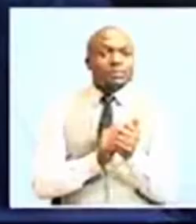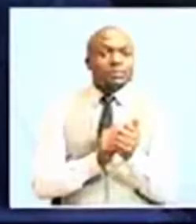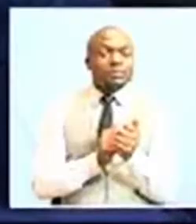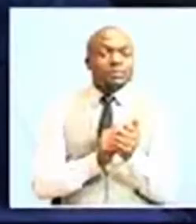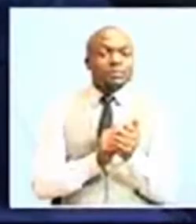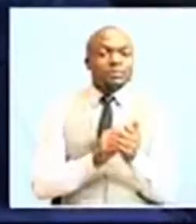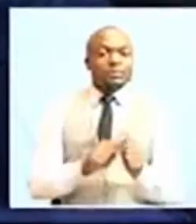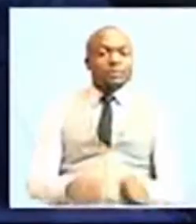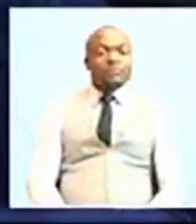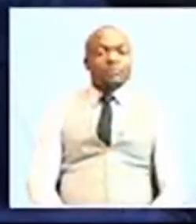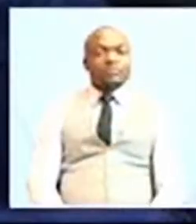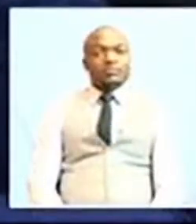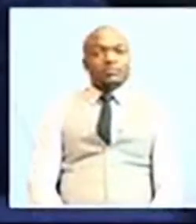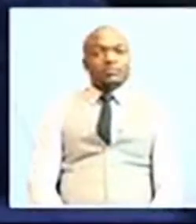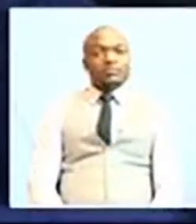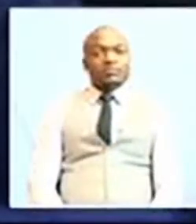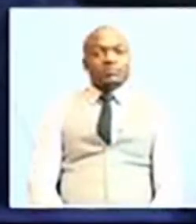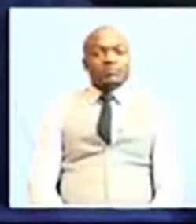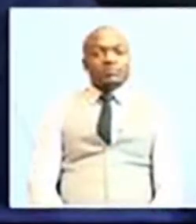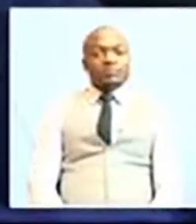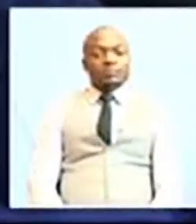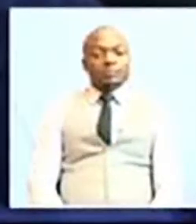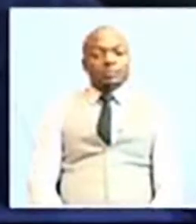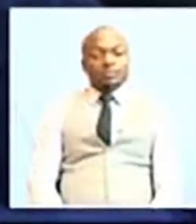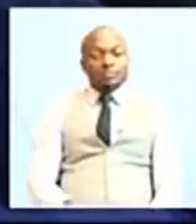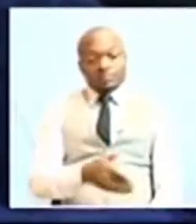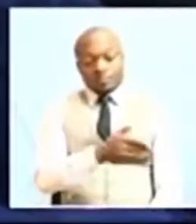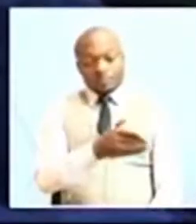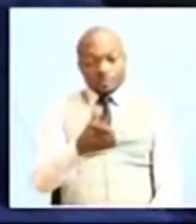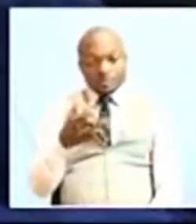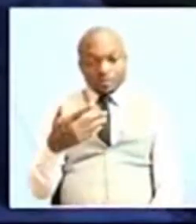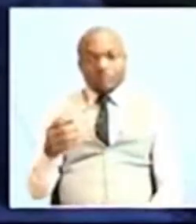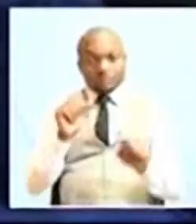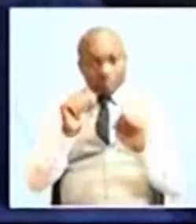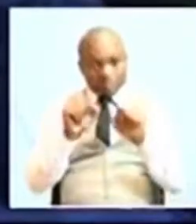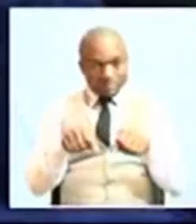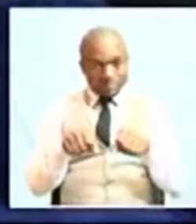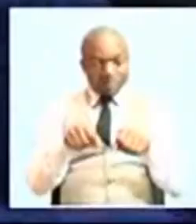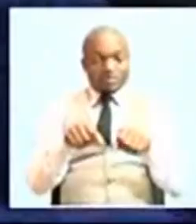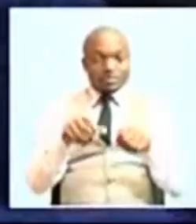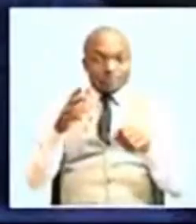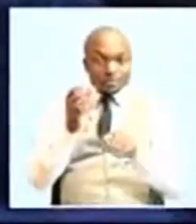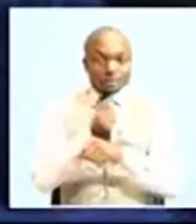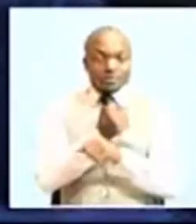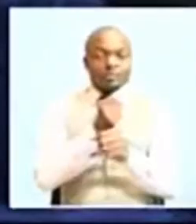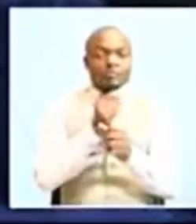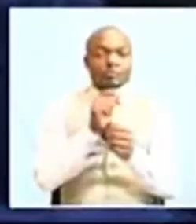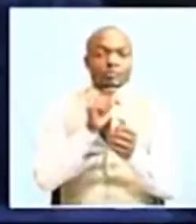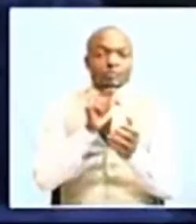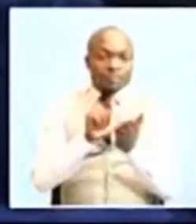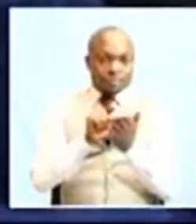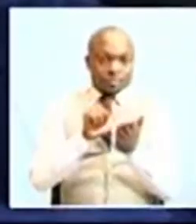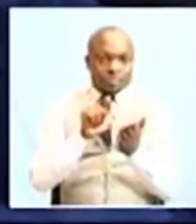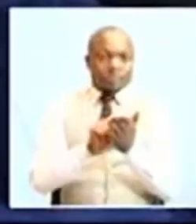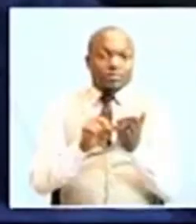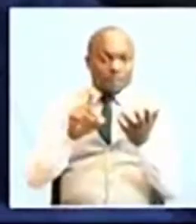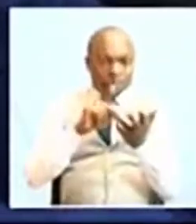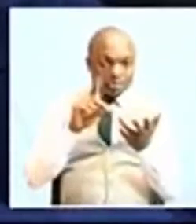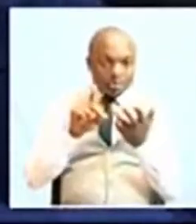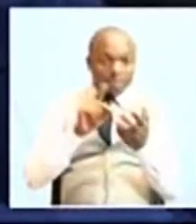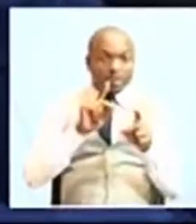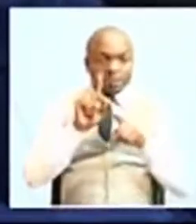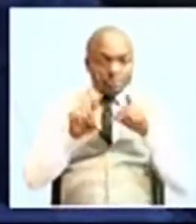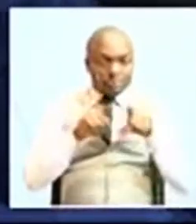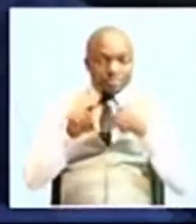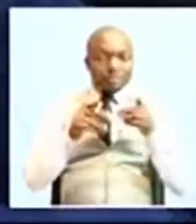beddings, beds, those technical things that we can only get from Lusaka. Those definitely we prioritize the people that are here,